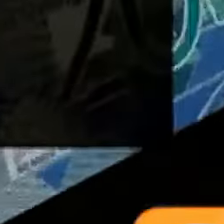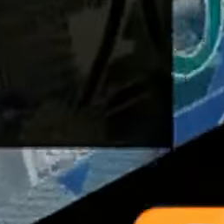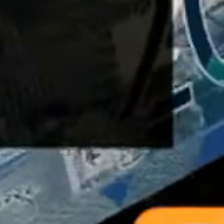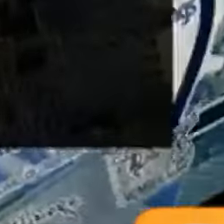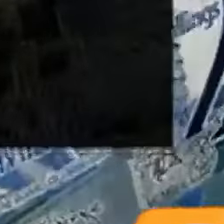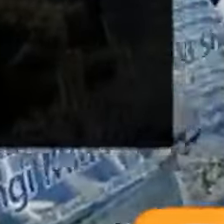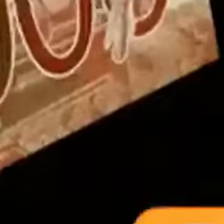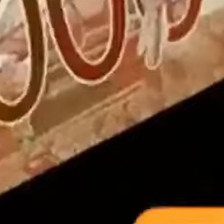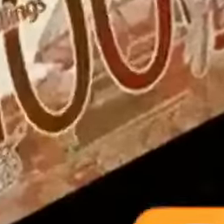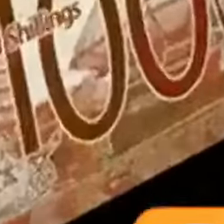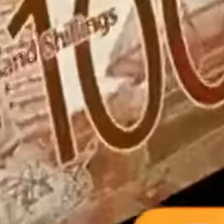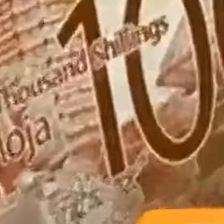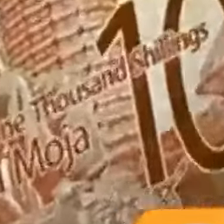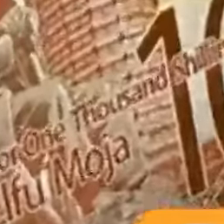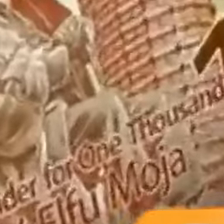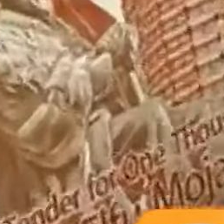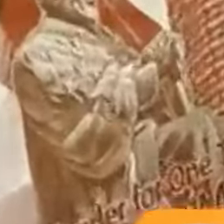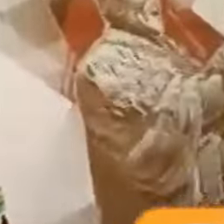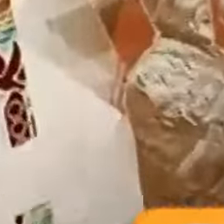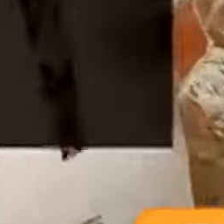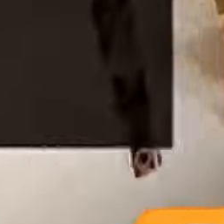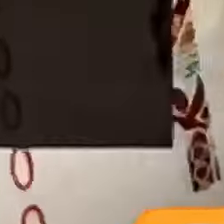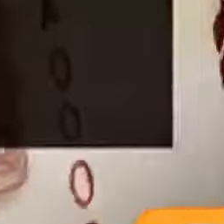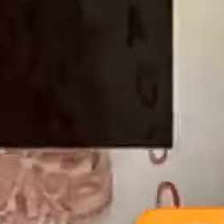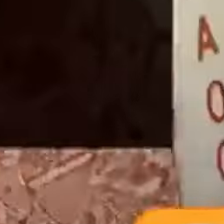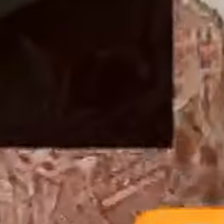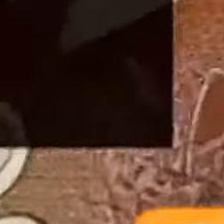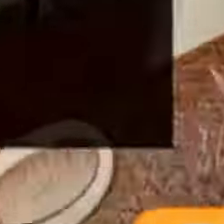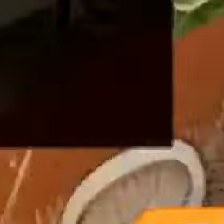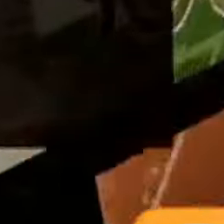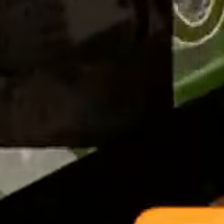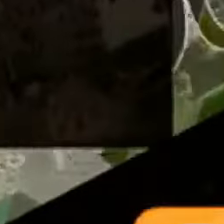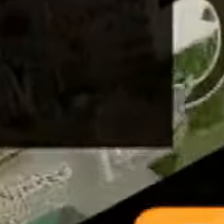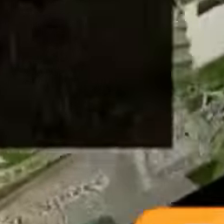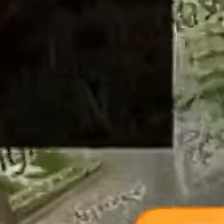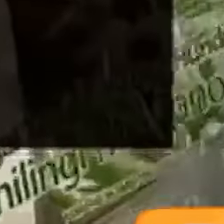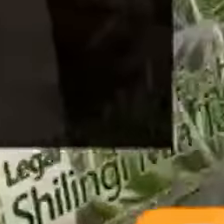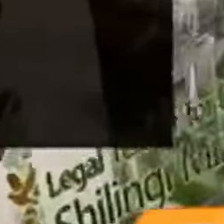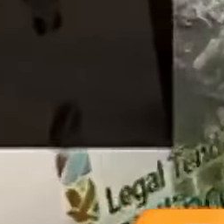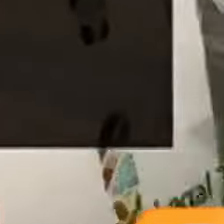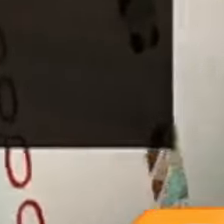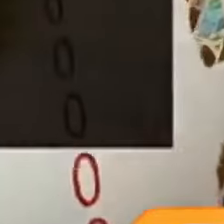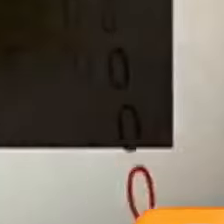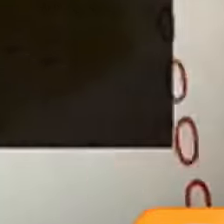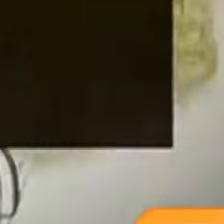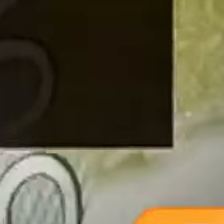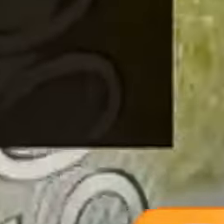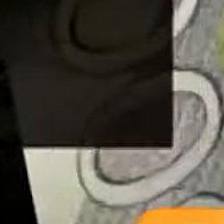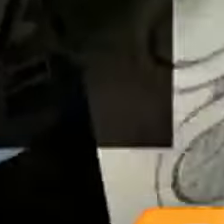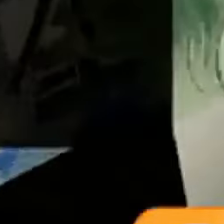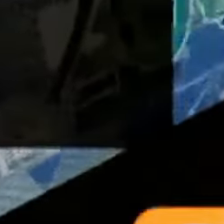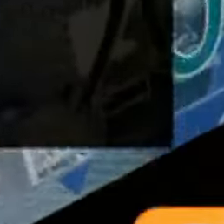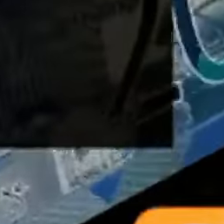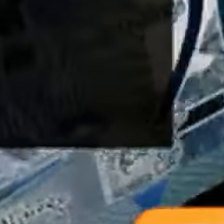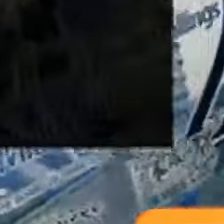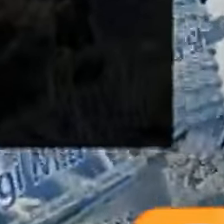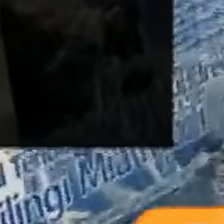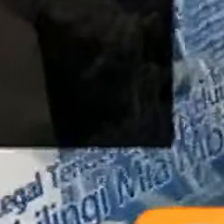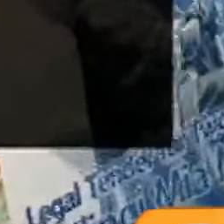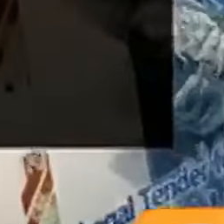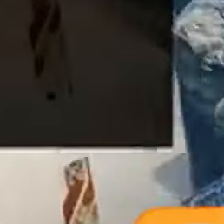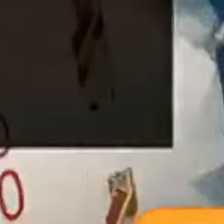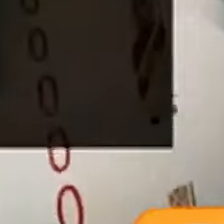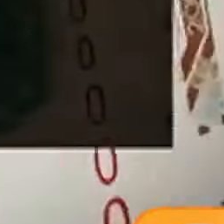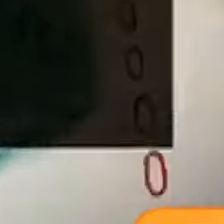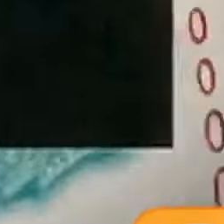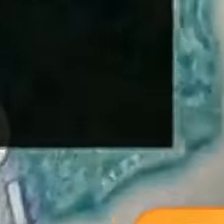book. These credit disbursements earned the bank a return of 23.9 billion shillings in net interest income, registering